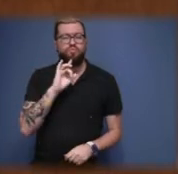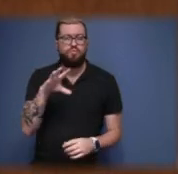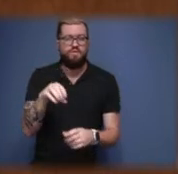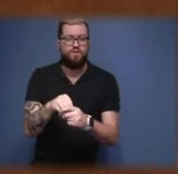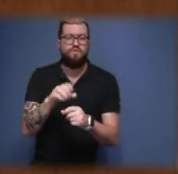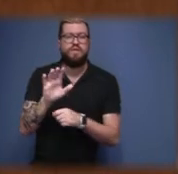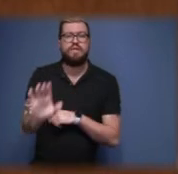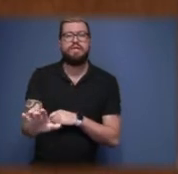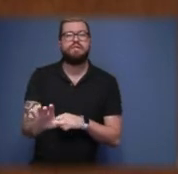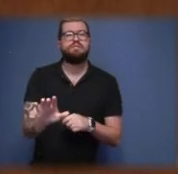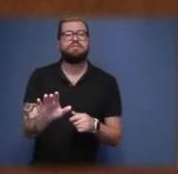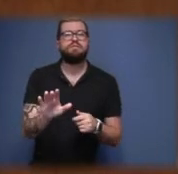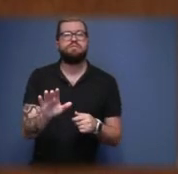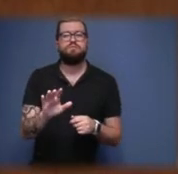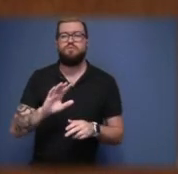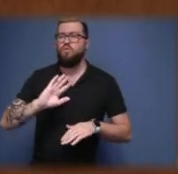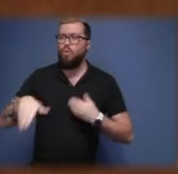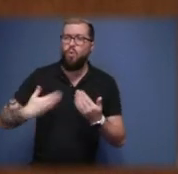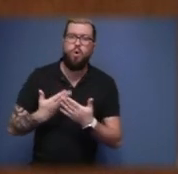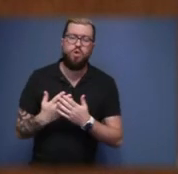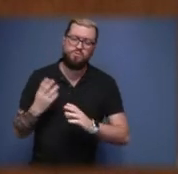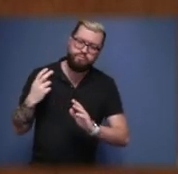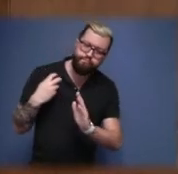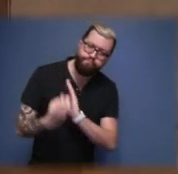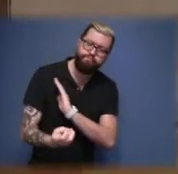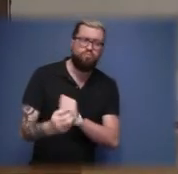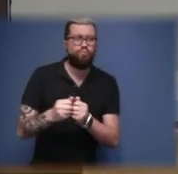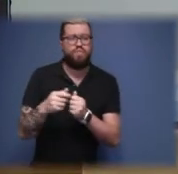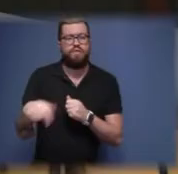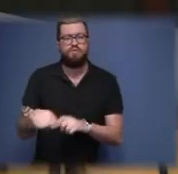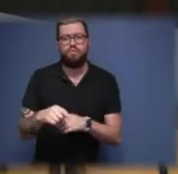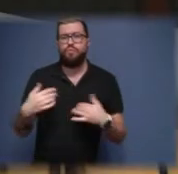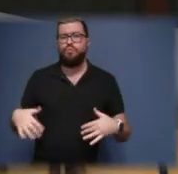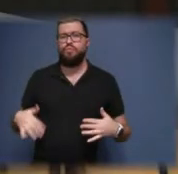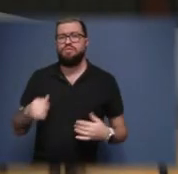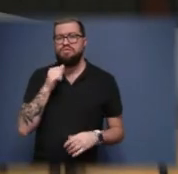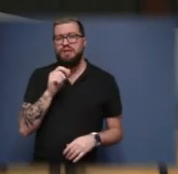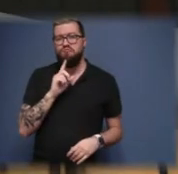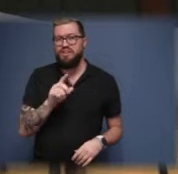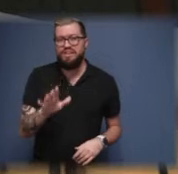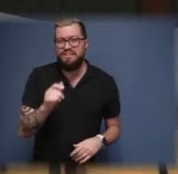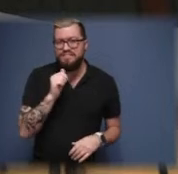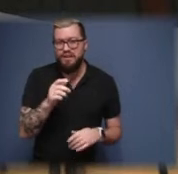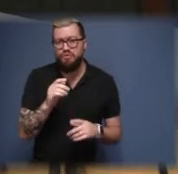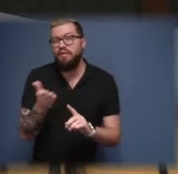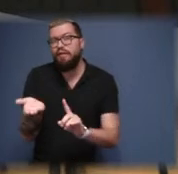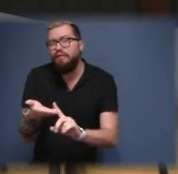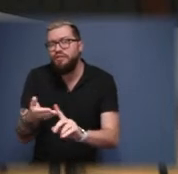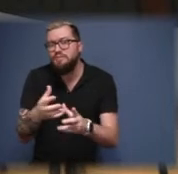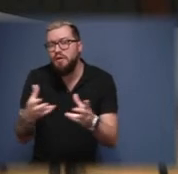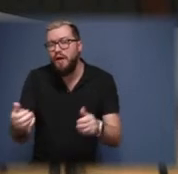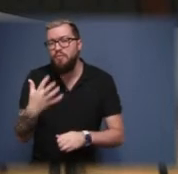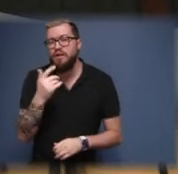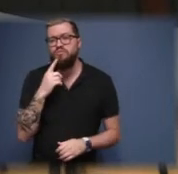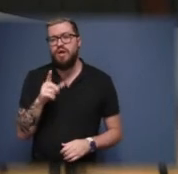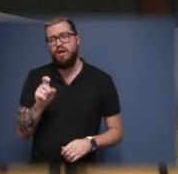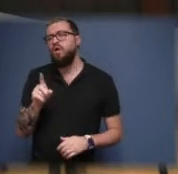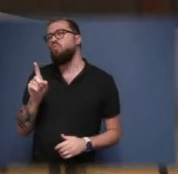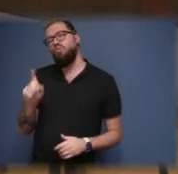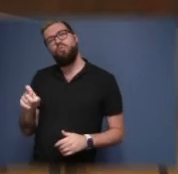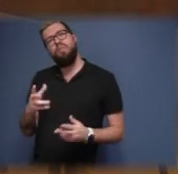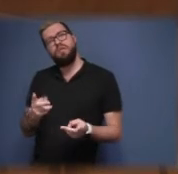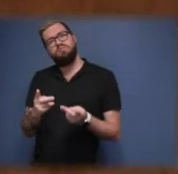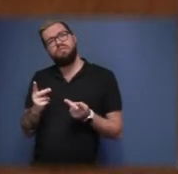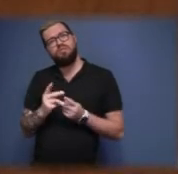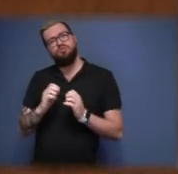him being all on board with this. This was not really, didn't have to do a lot of convincing when we said, hey, we want to have this position,